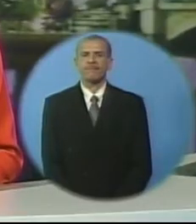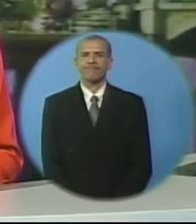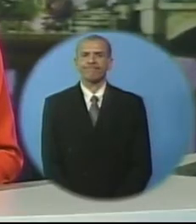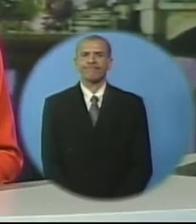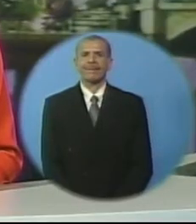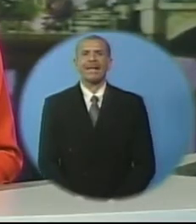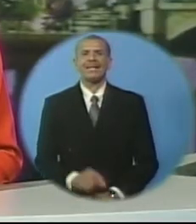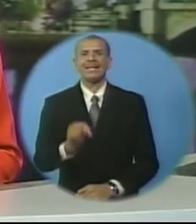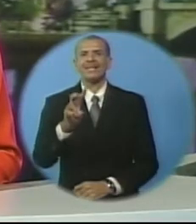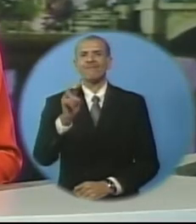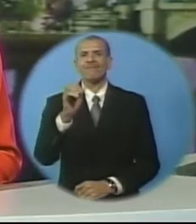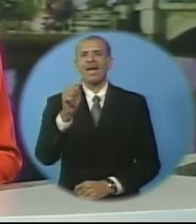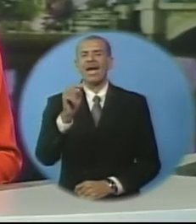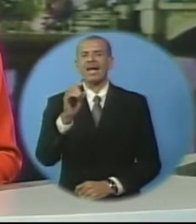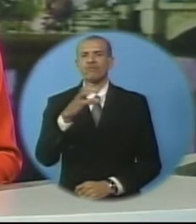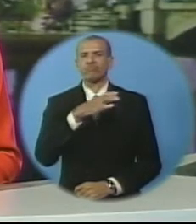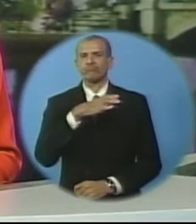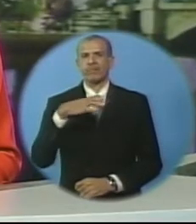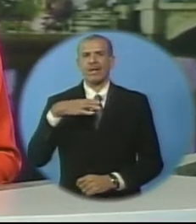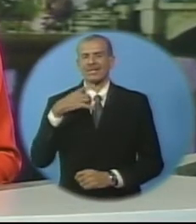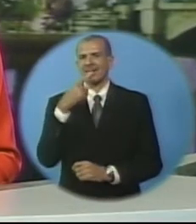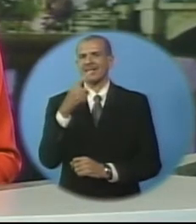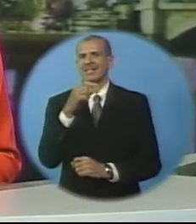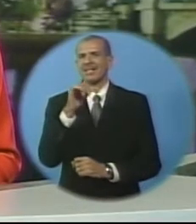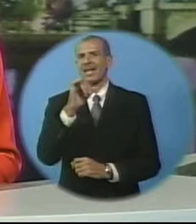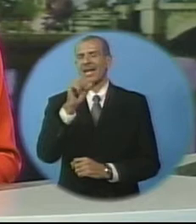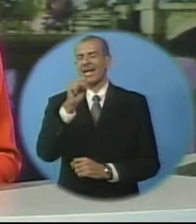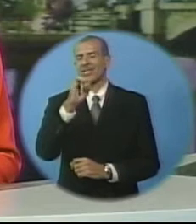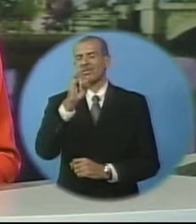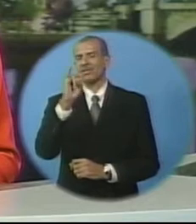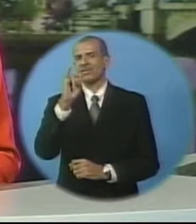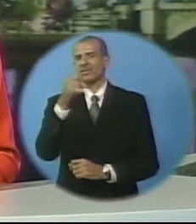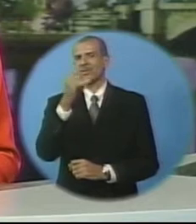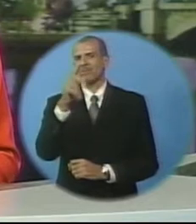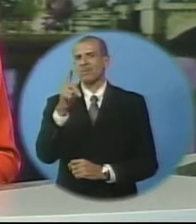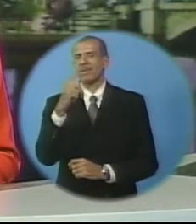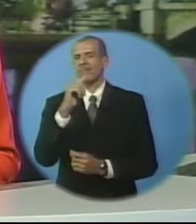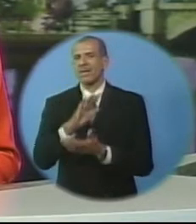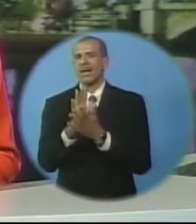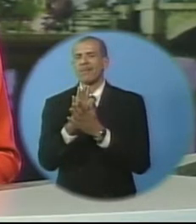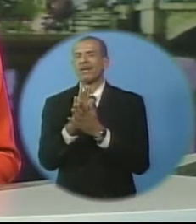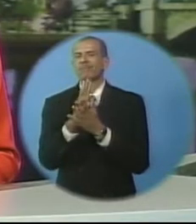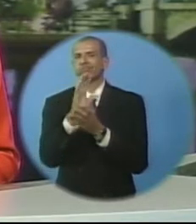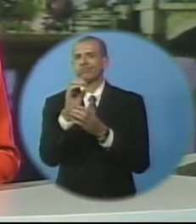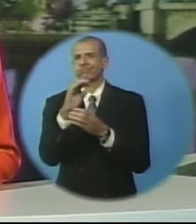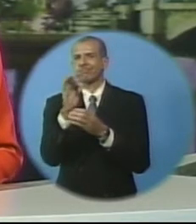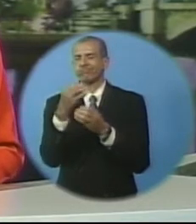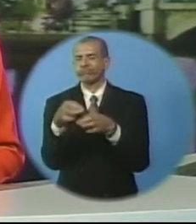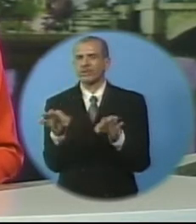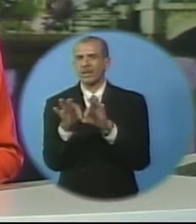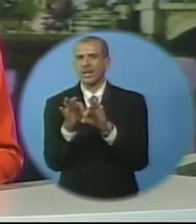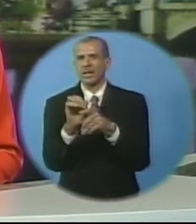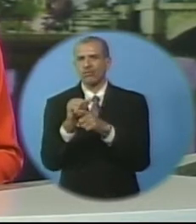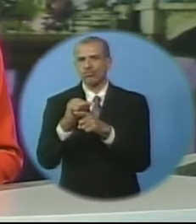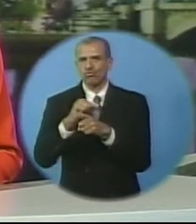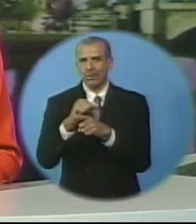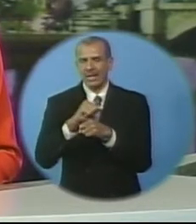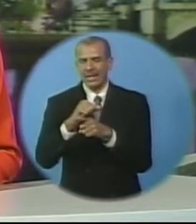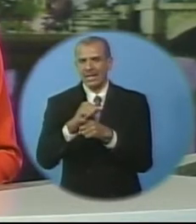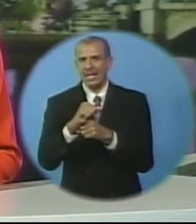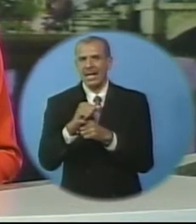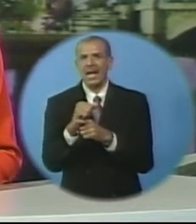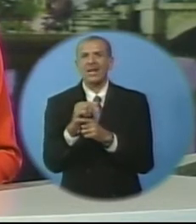The TVET Council sees the Samuel Jackman Prescott Polytechnic becoming a major player in providing training as Barbados moves